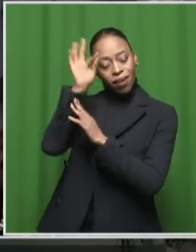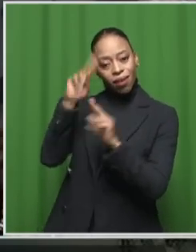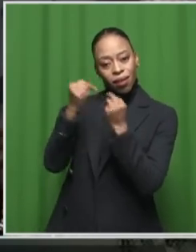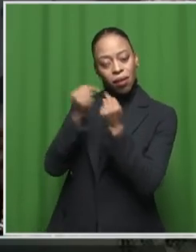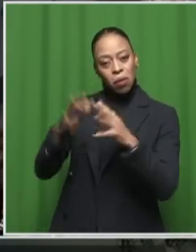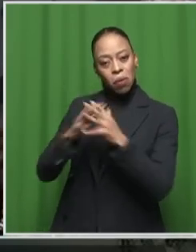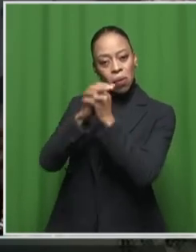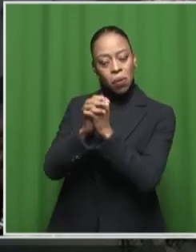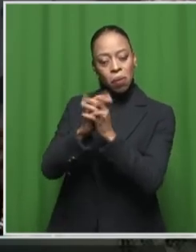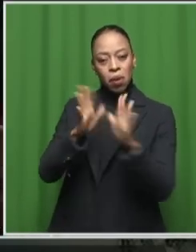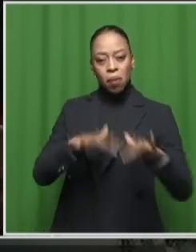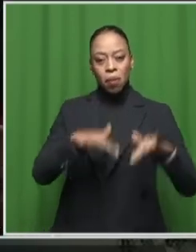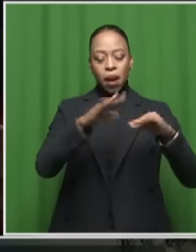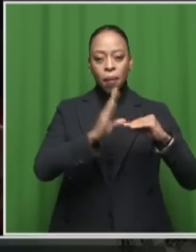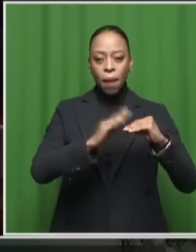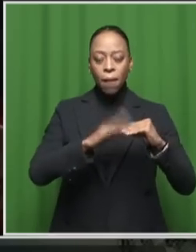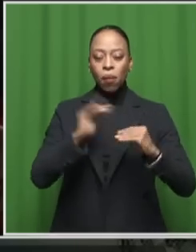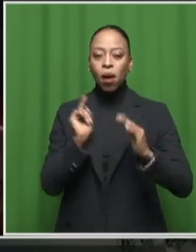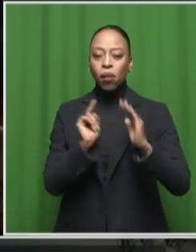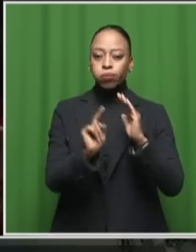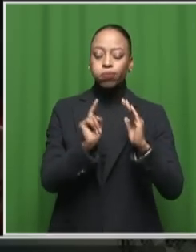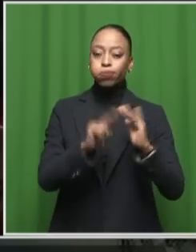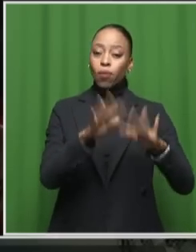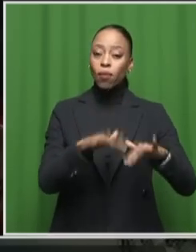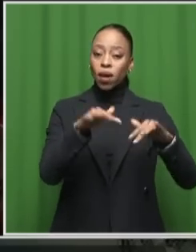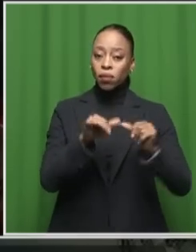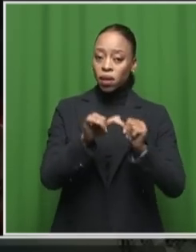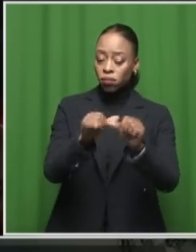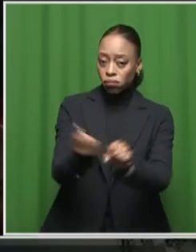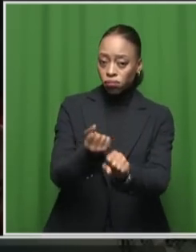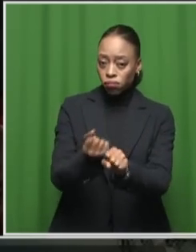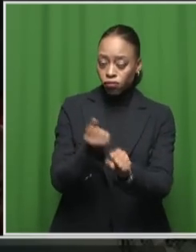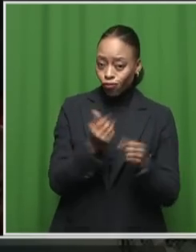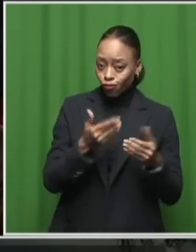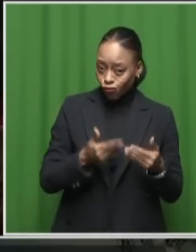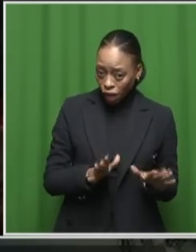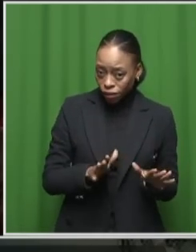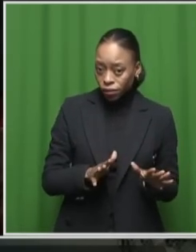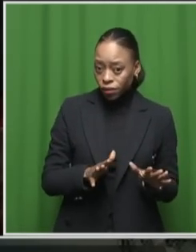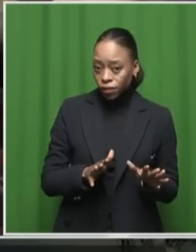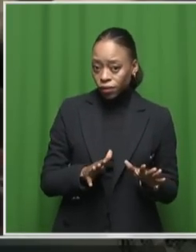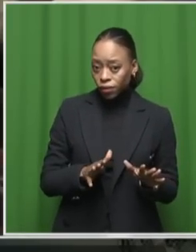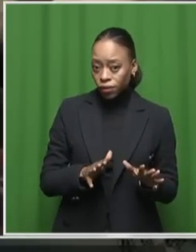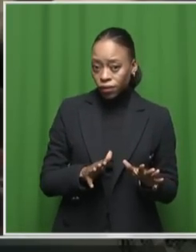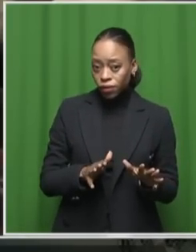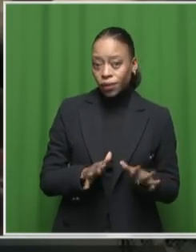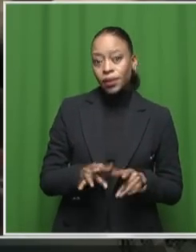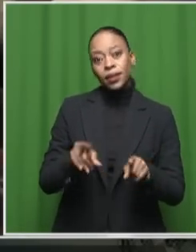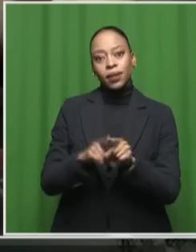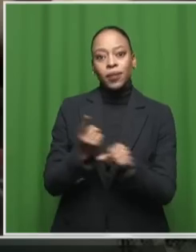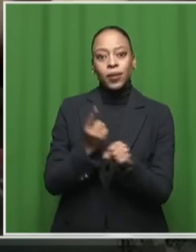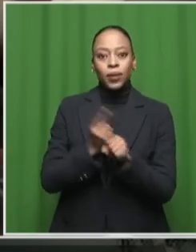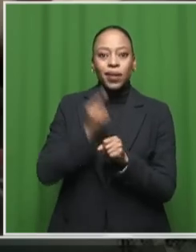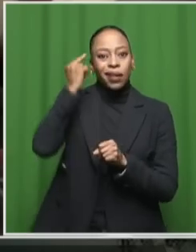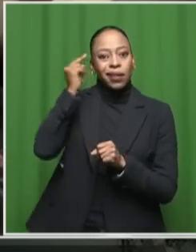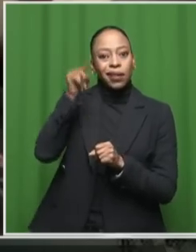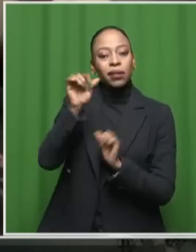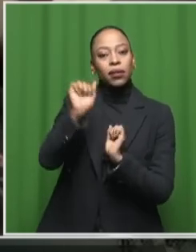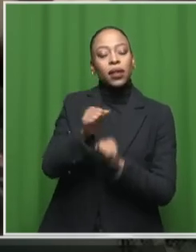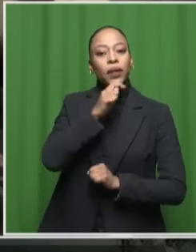is sworn in, Parliament begins to take responsibility, and I think that it's